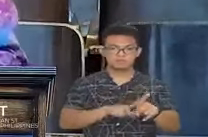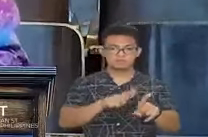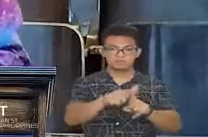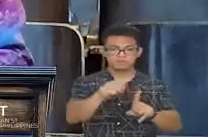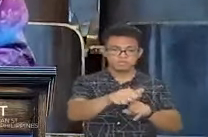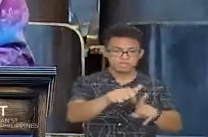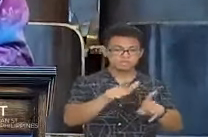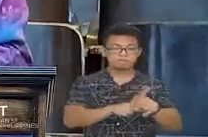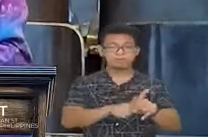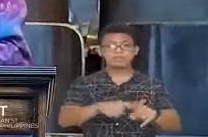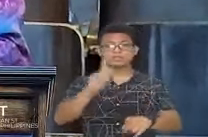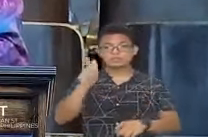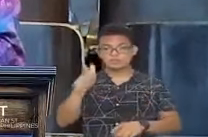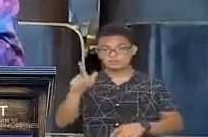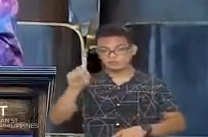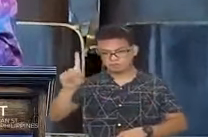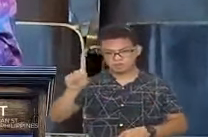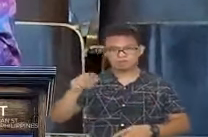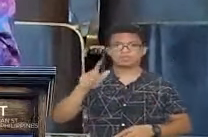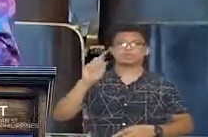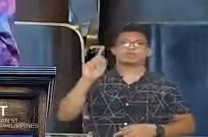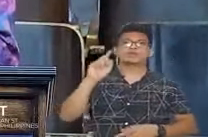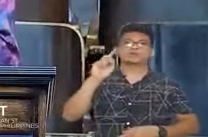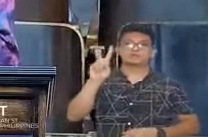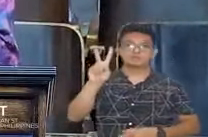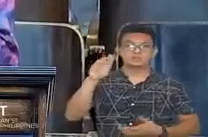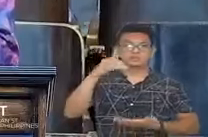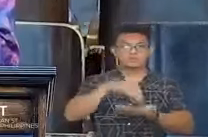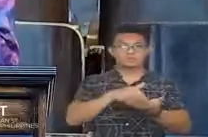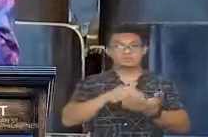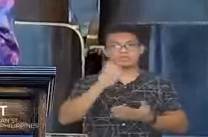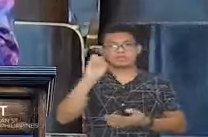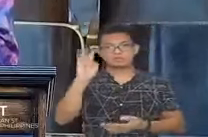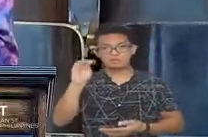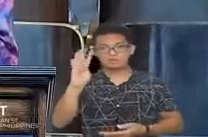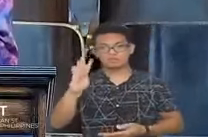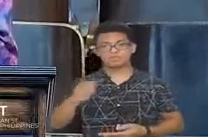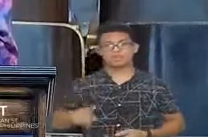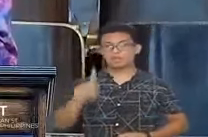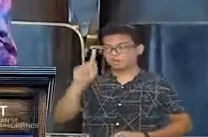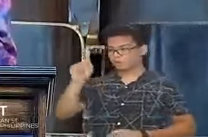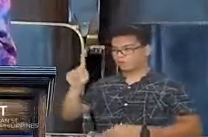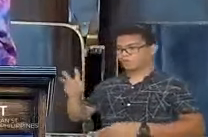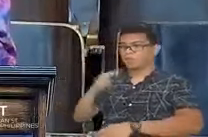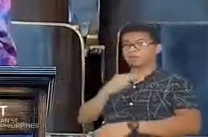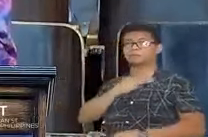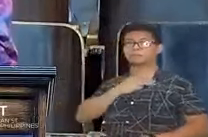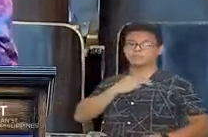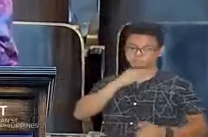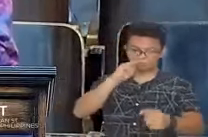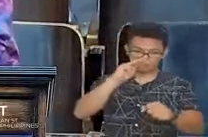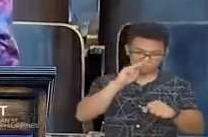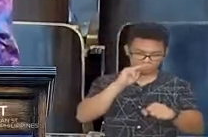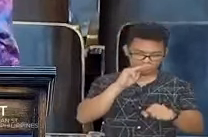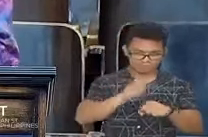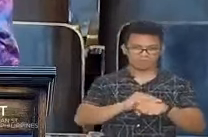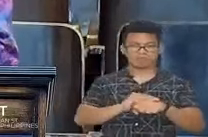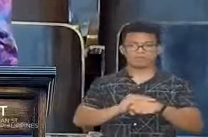April 21, 2014, Boy Lopez, you remember Boy Lopez? Boy Lopez is our missionary